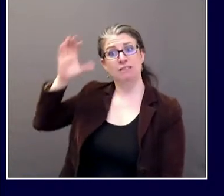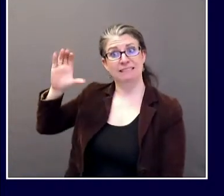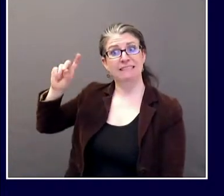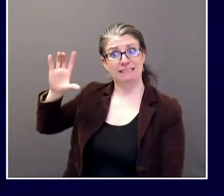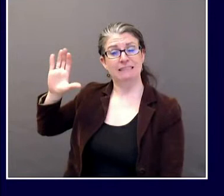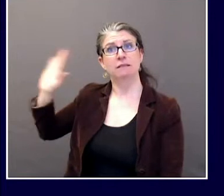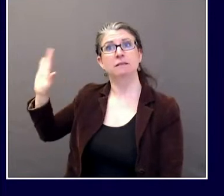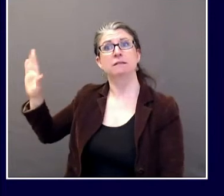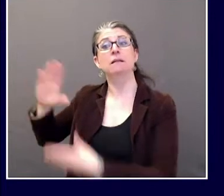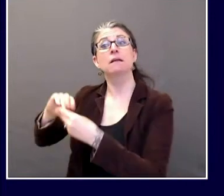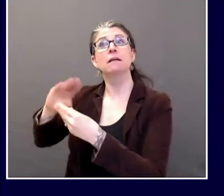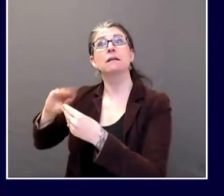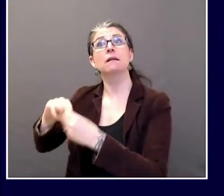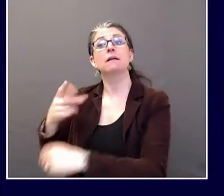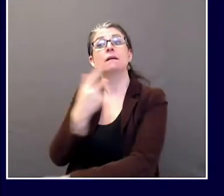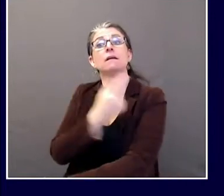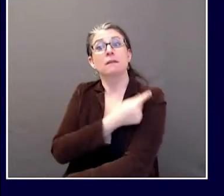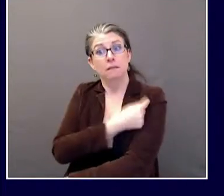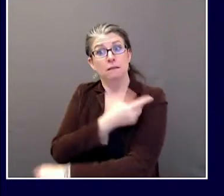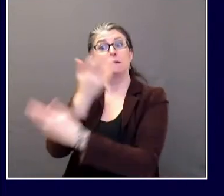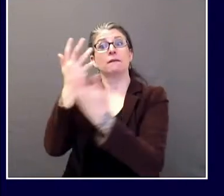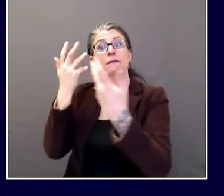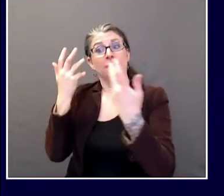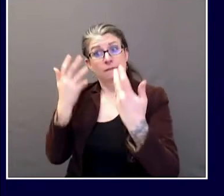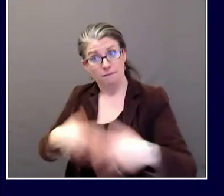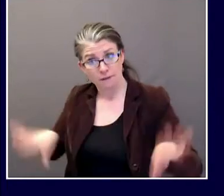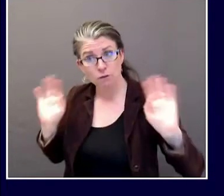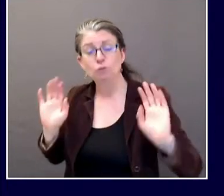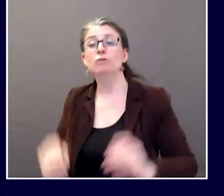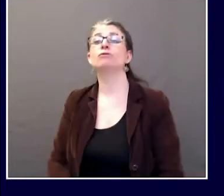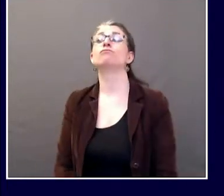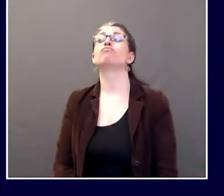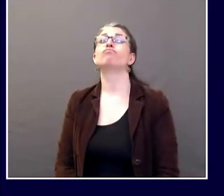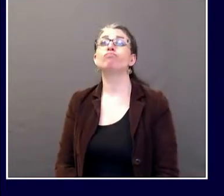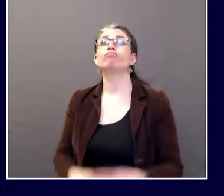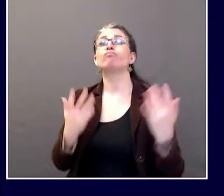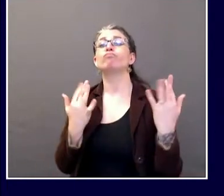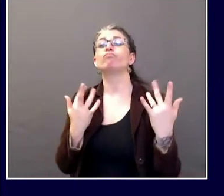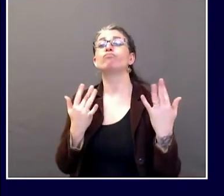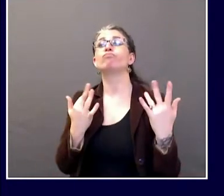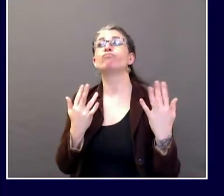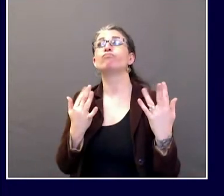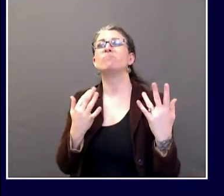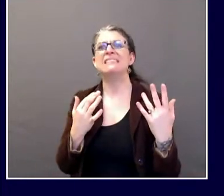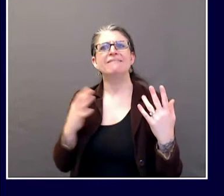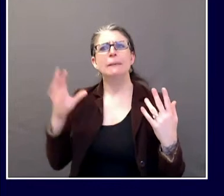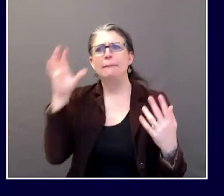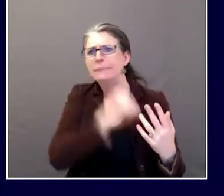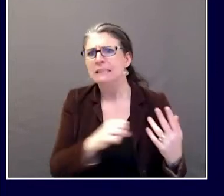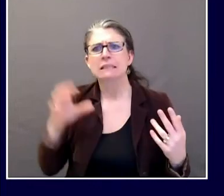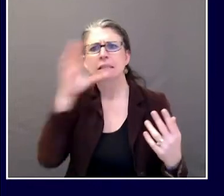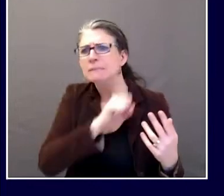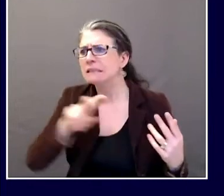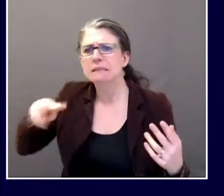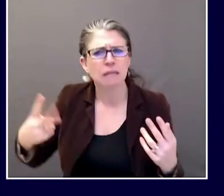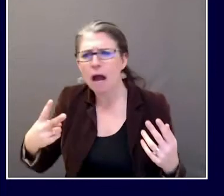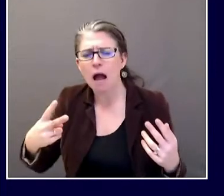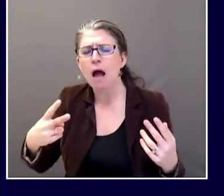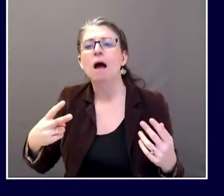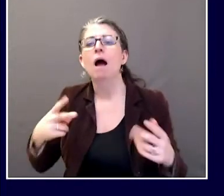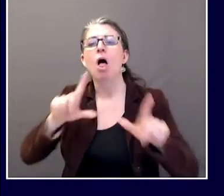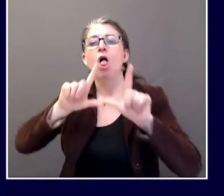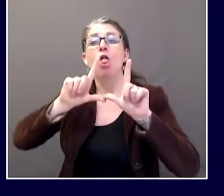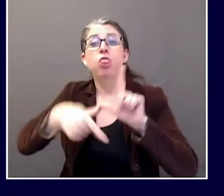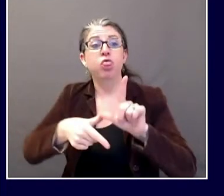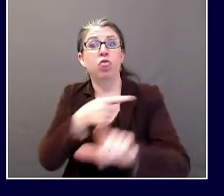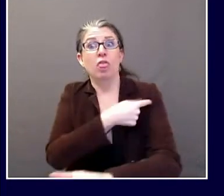important in this situation to read exactly what the CDC put forth. This is not a baseline recommendation for